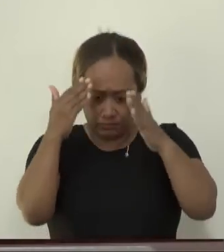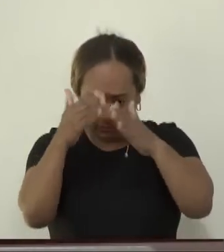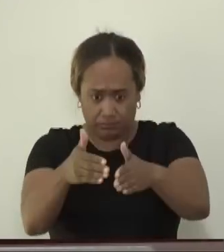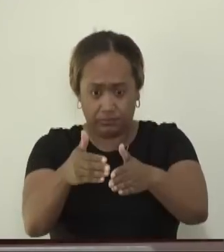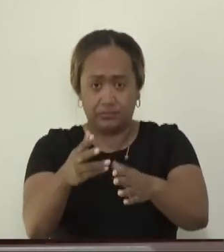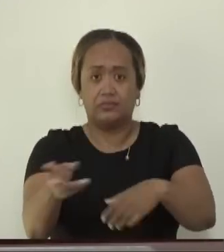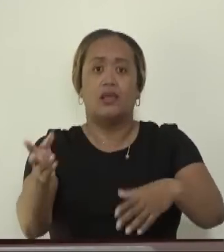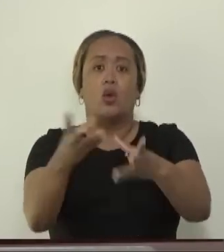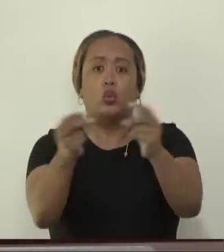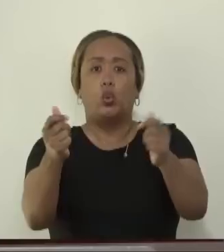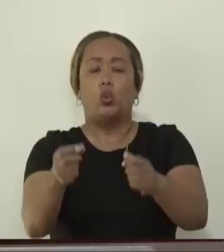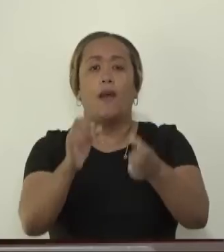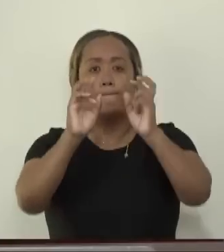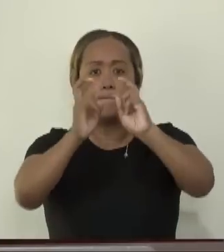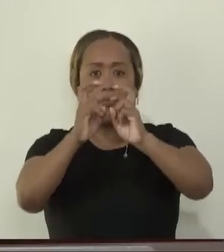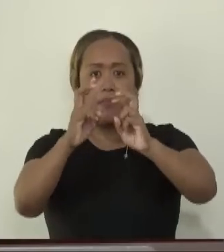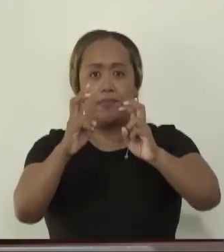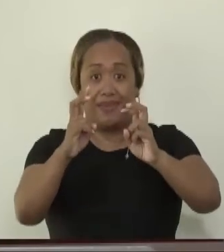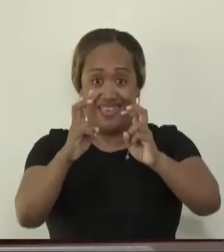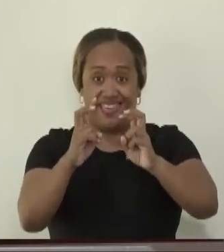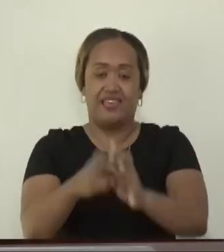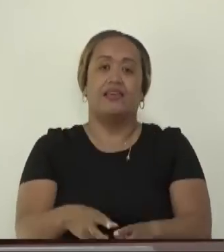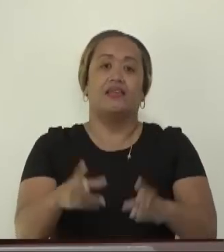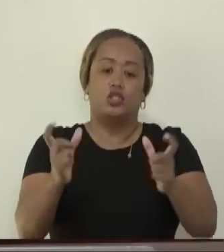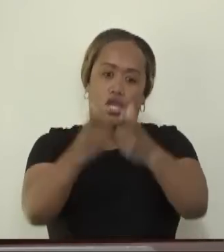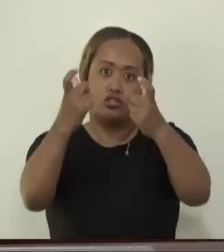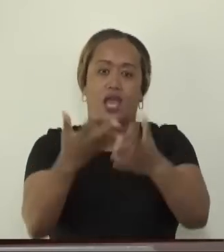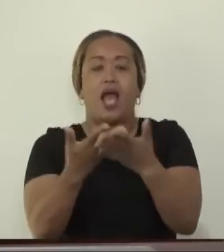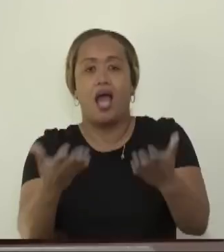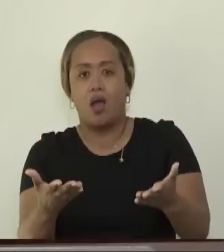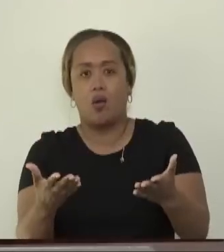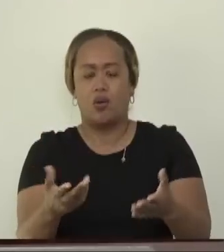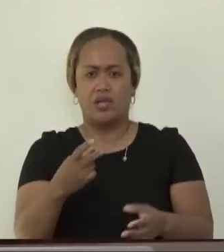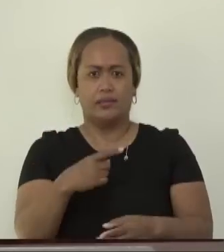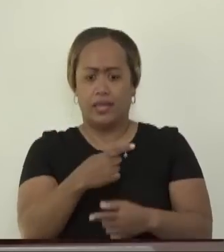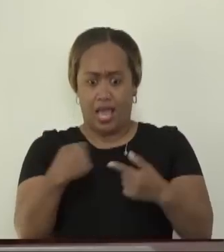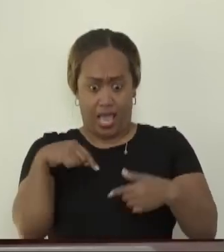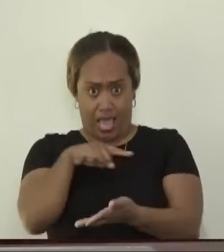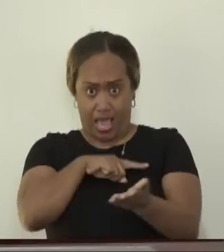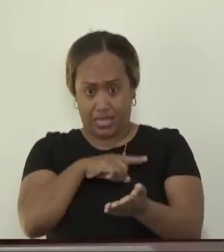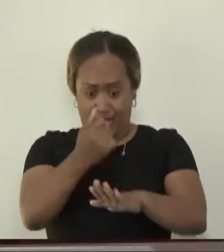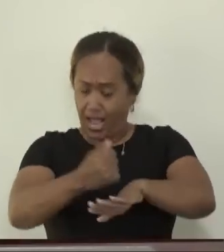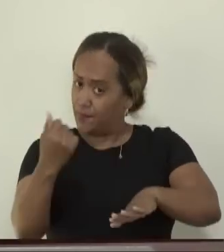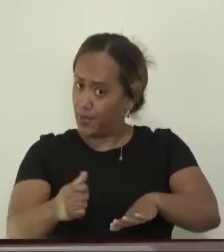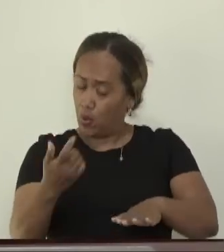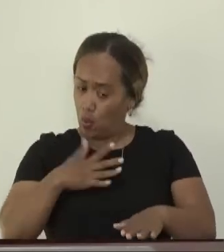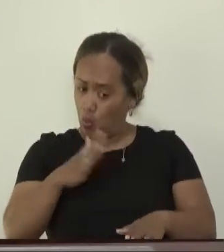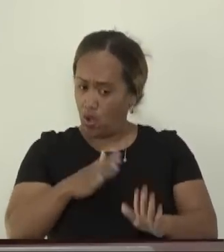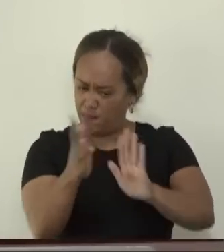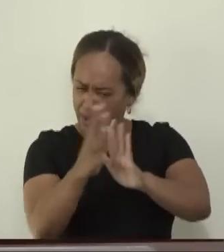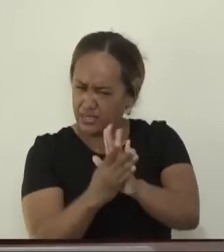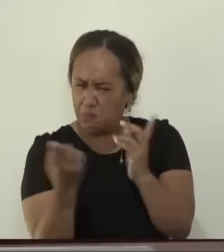and the challenges we face as a nation. It is not our intention, but this budget may